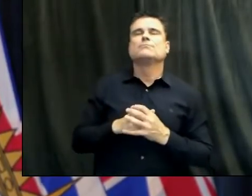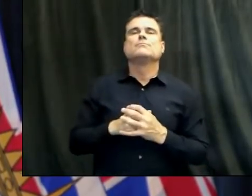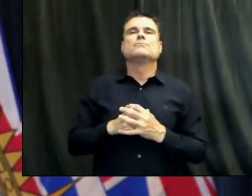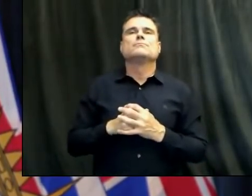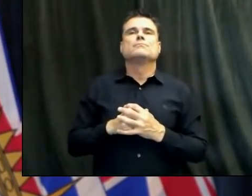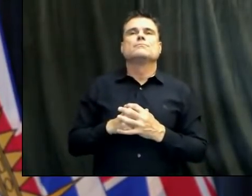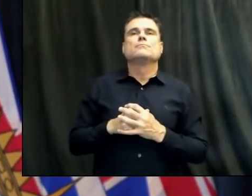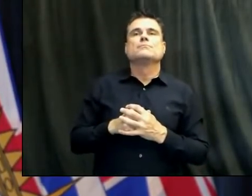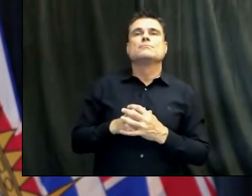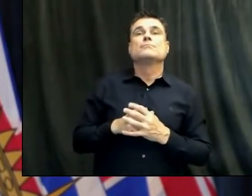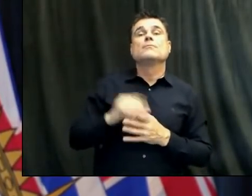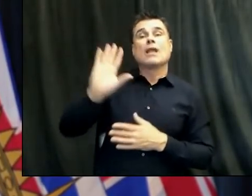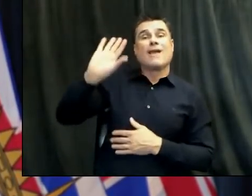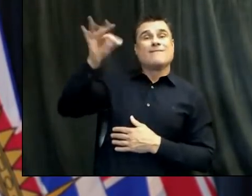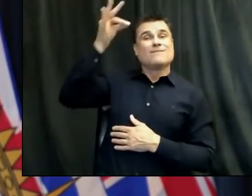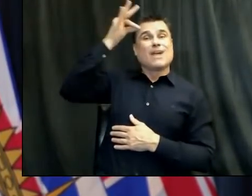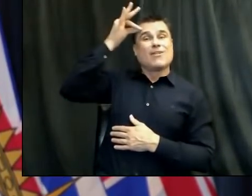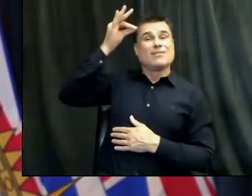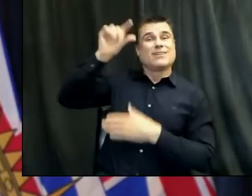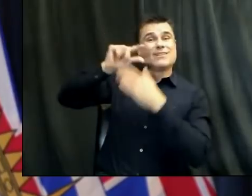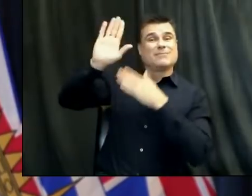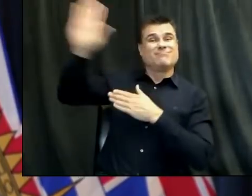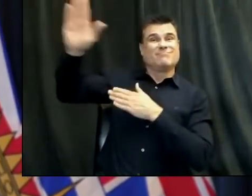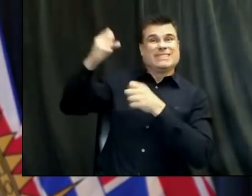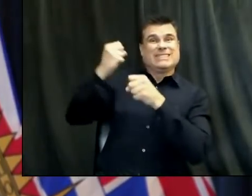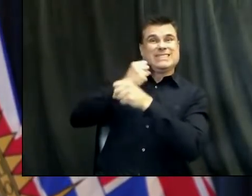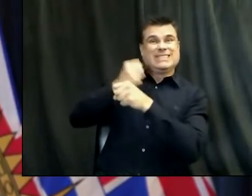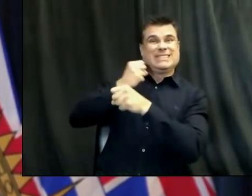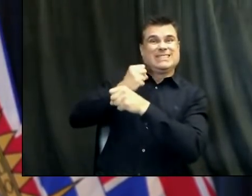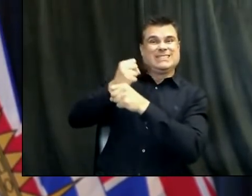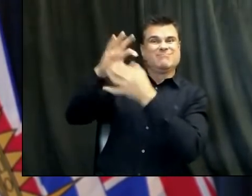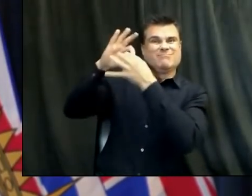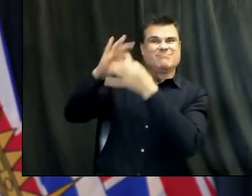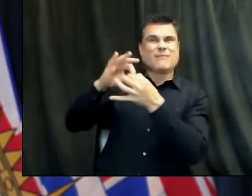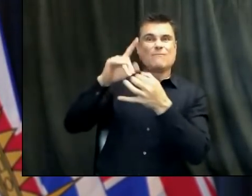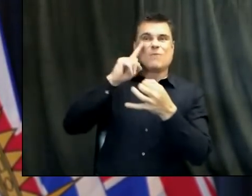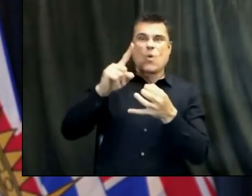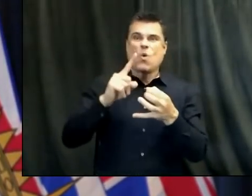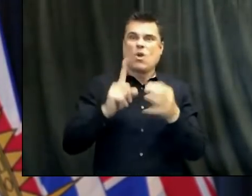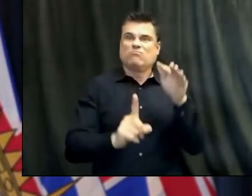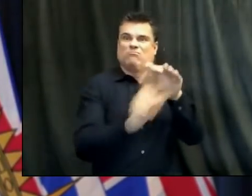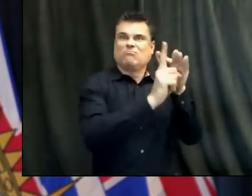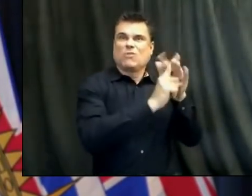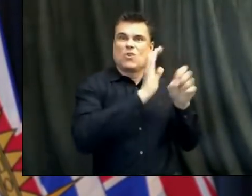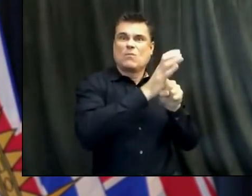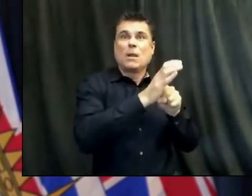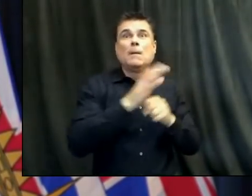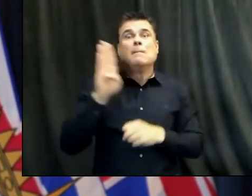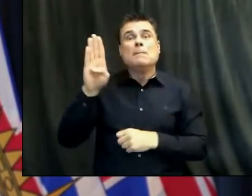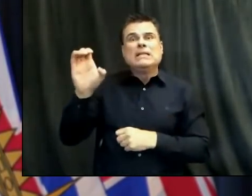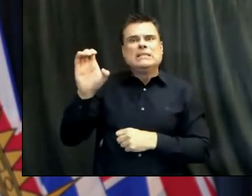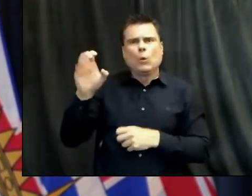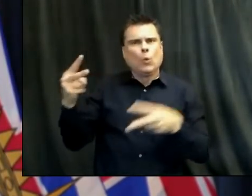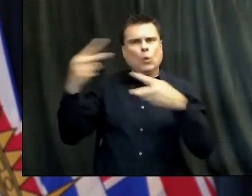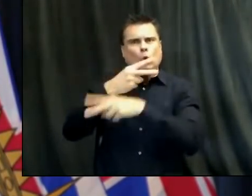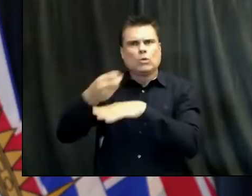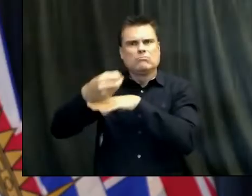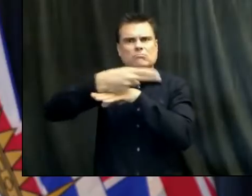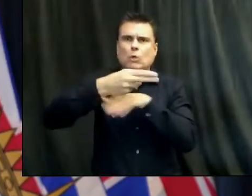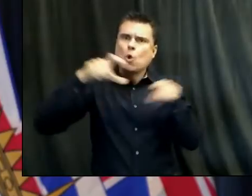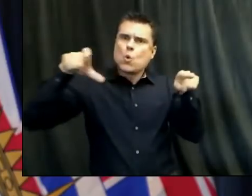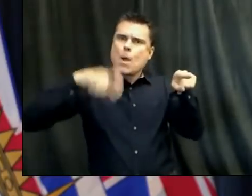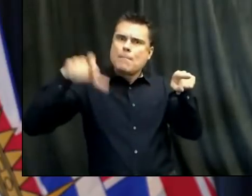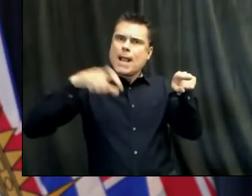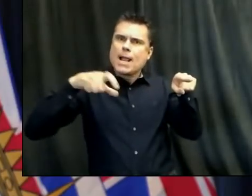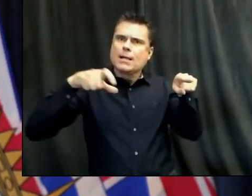right now. BC has not only surpassed the active cases for Quebec per capita, we now have more than double the active cases